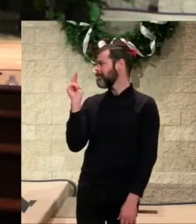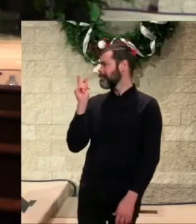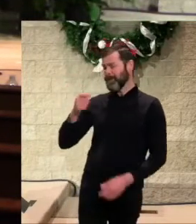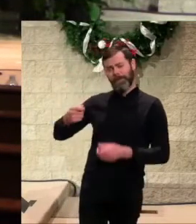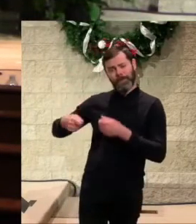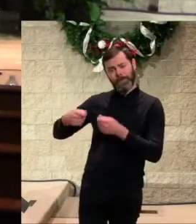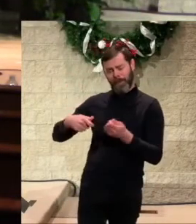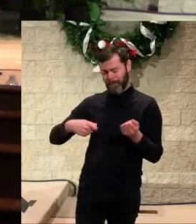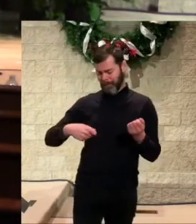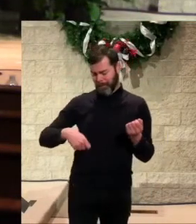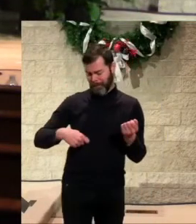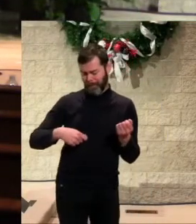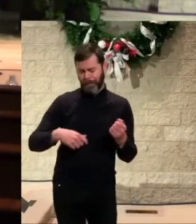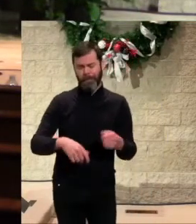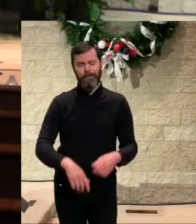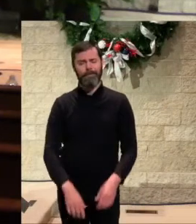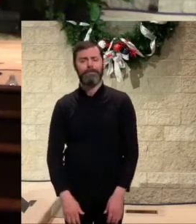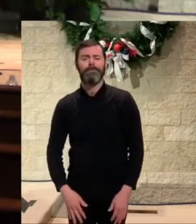Christmas